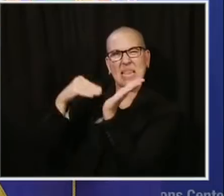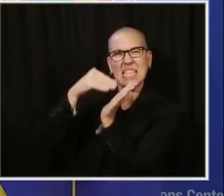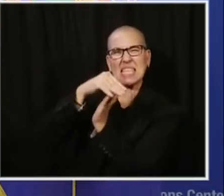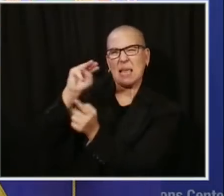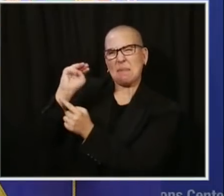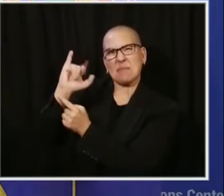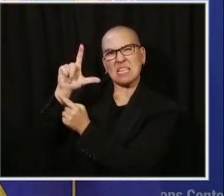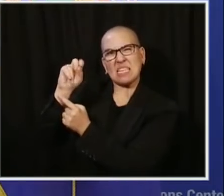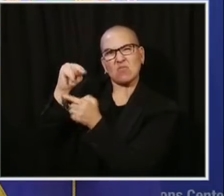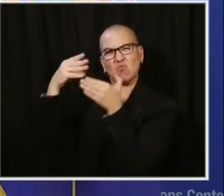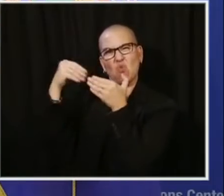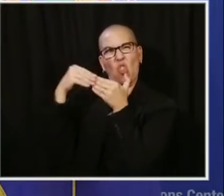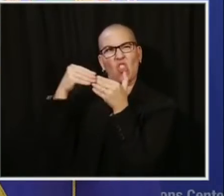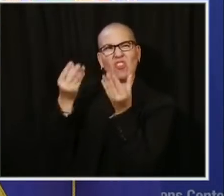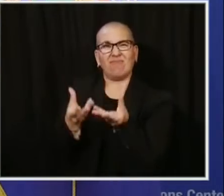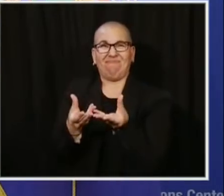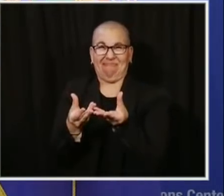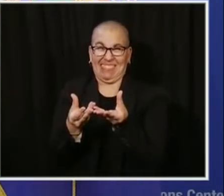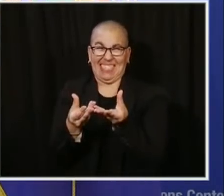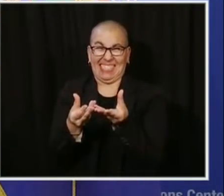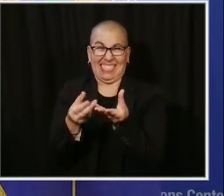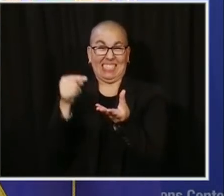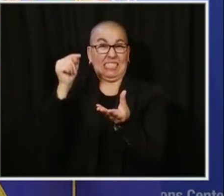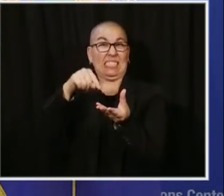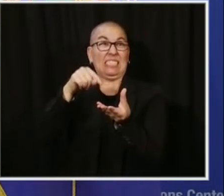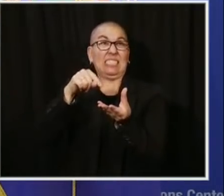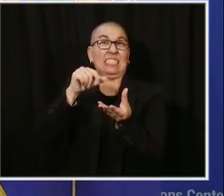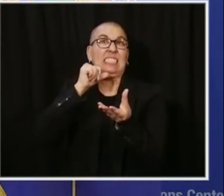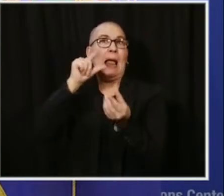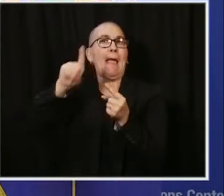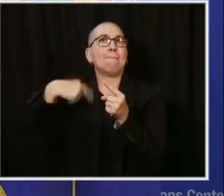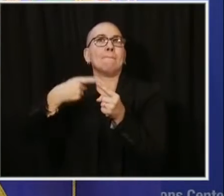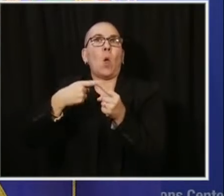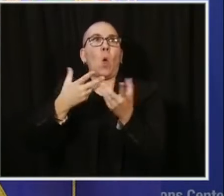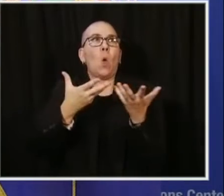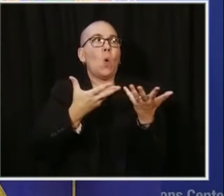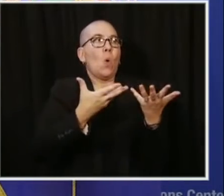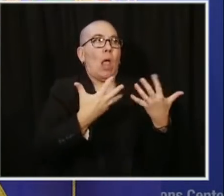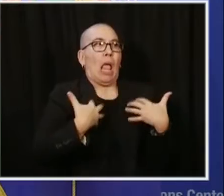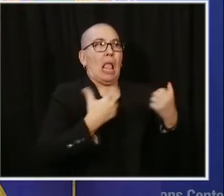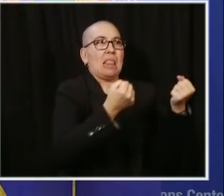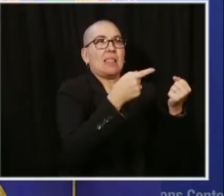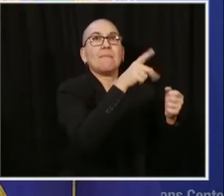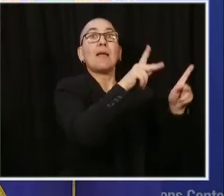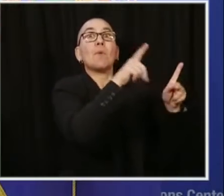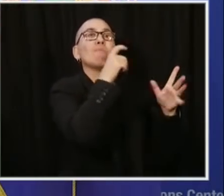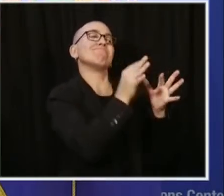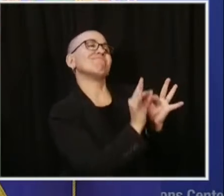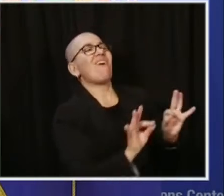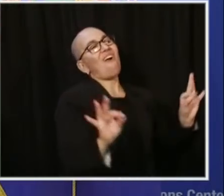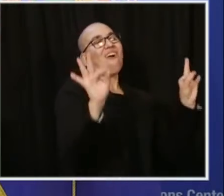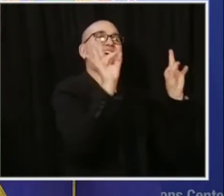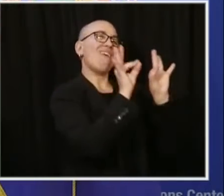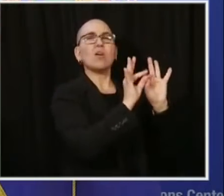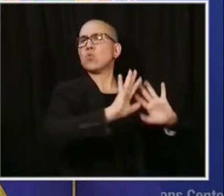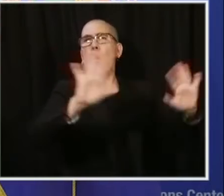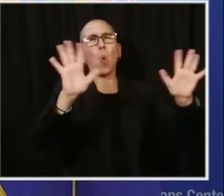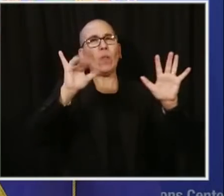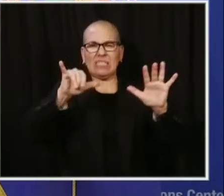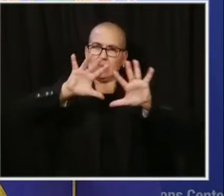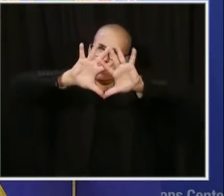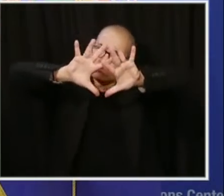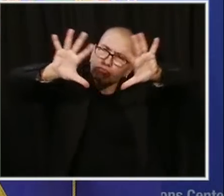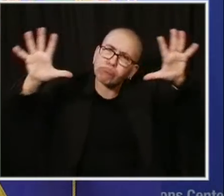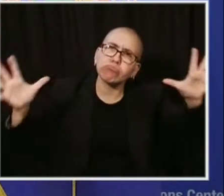has never been about sort of public health versus the economy. Those things, as we've all seen, are so tied at the hip. We can't really begin